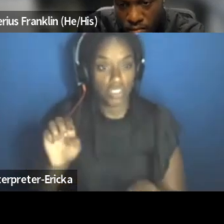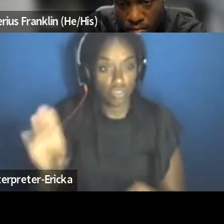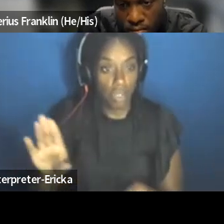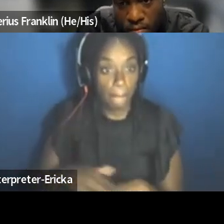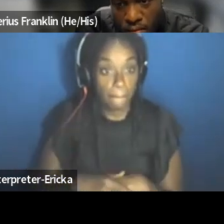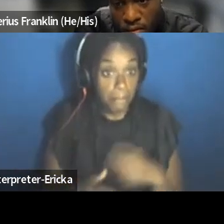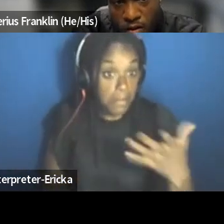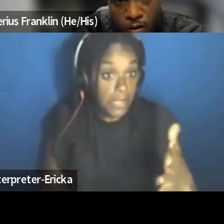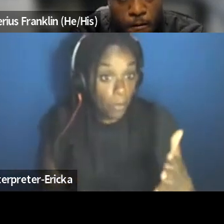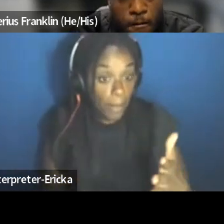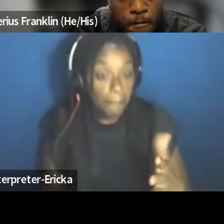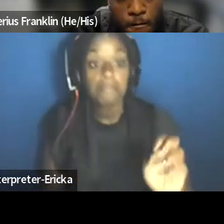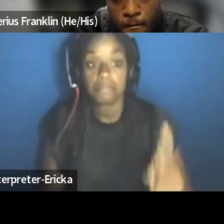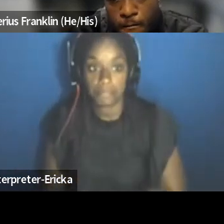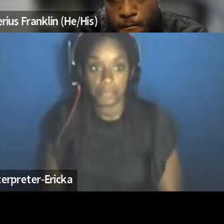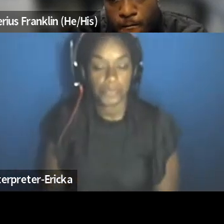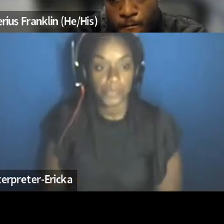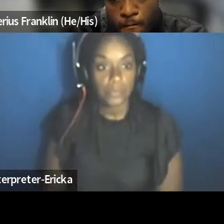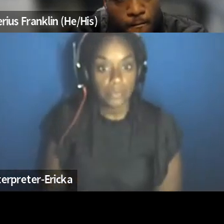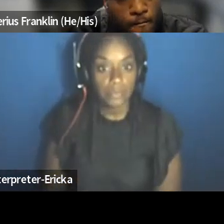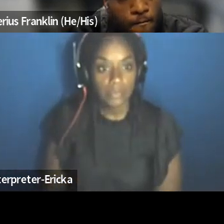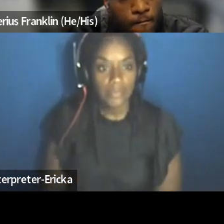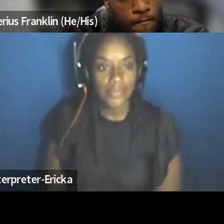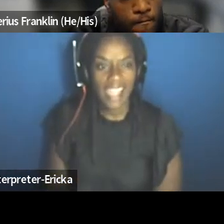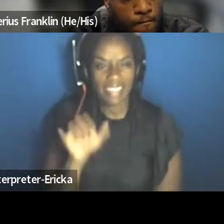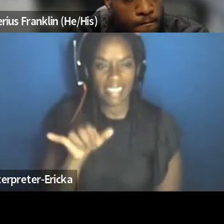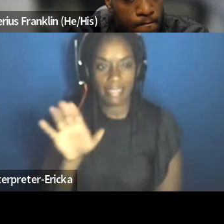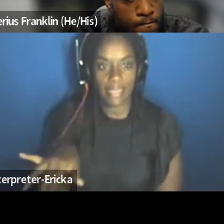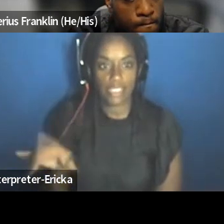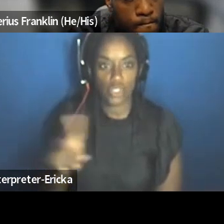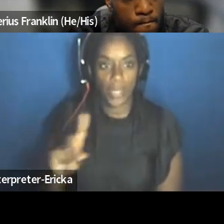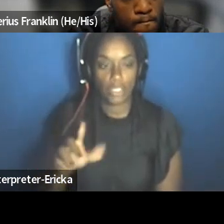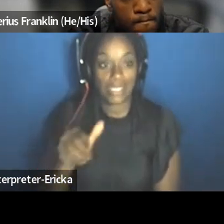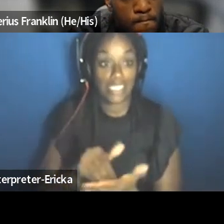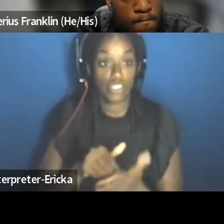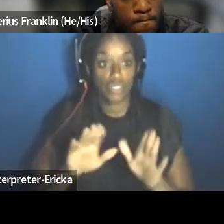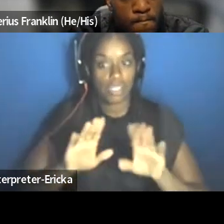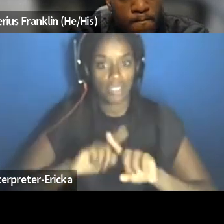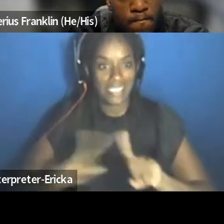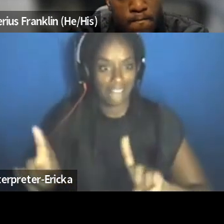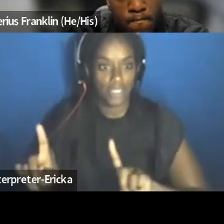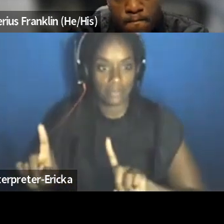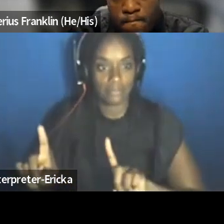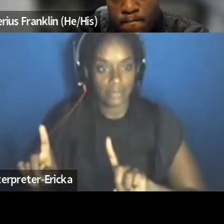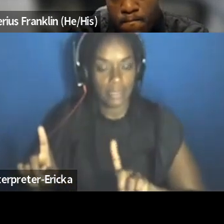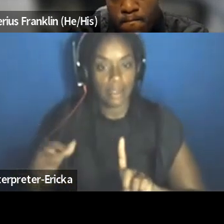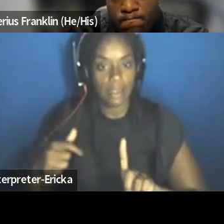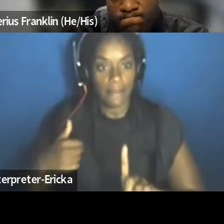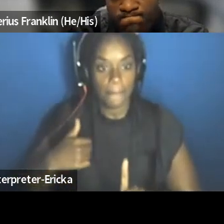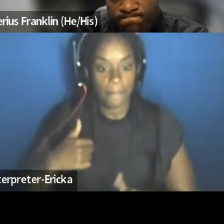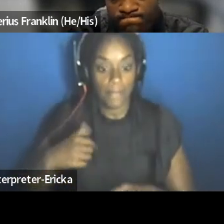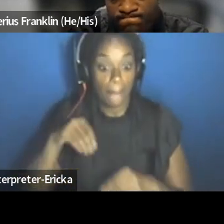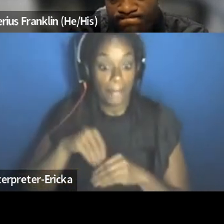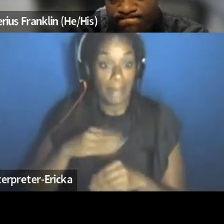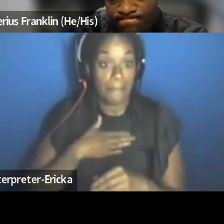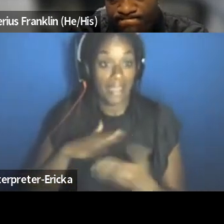Somewhat, okay. I think that's where centers differ, is that I end up being in my community, because